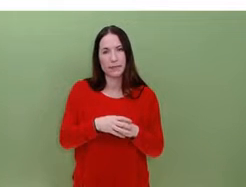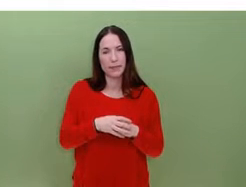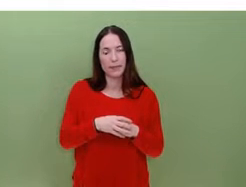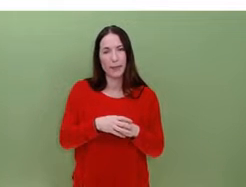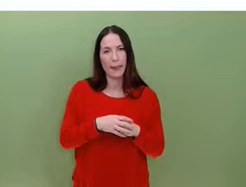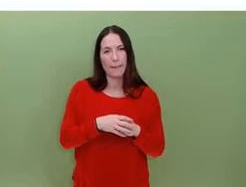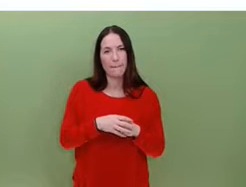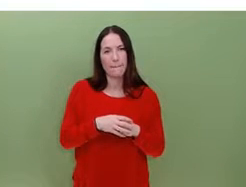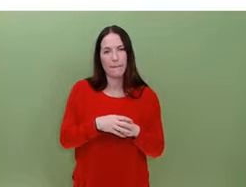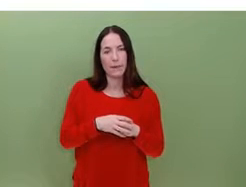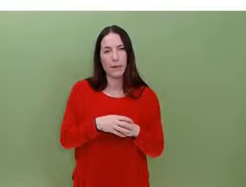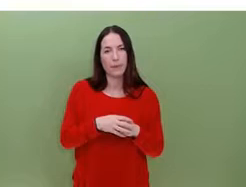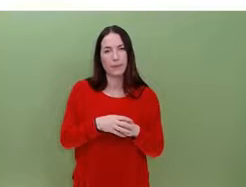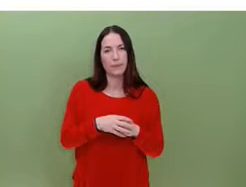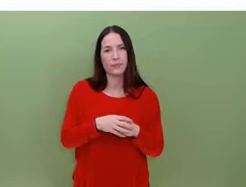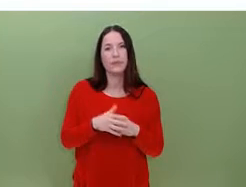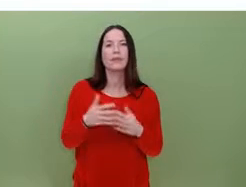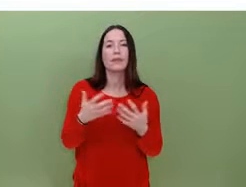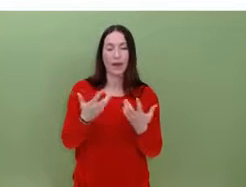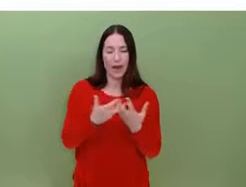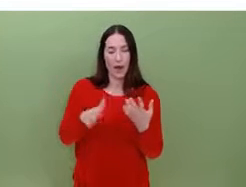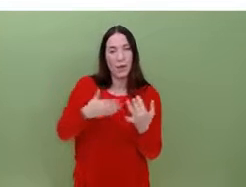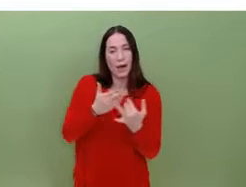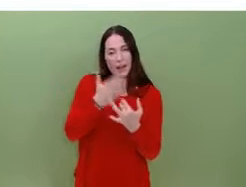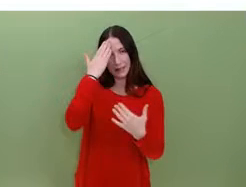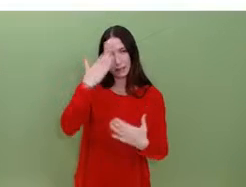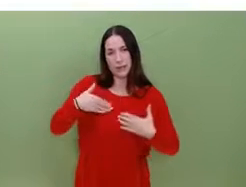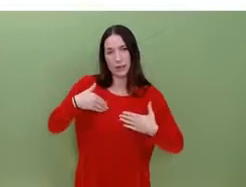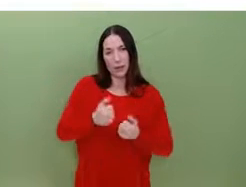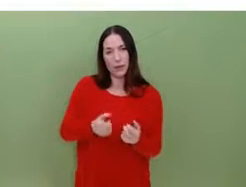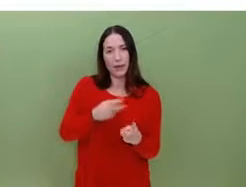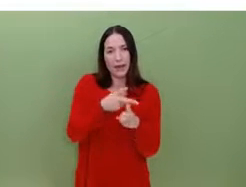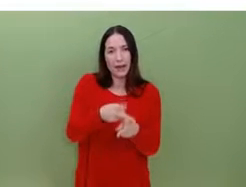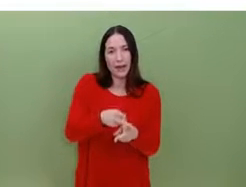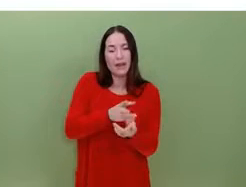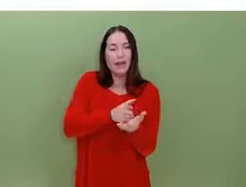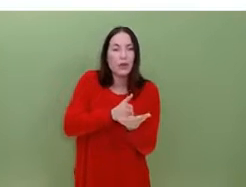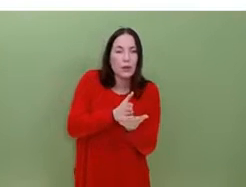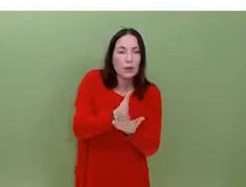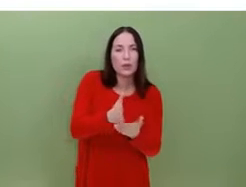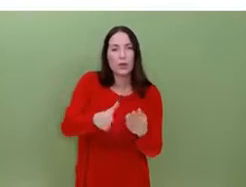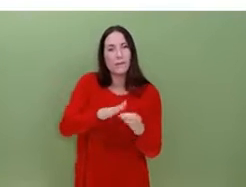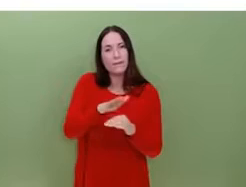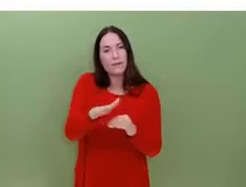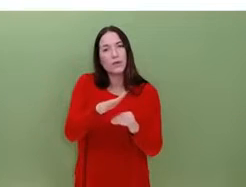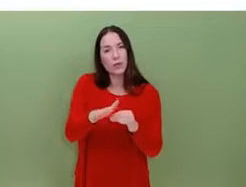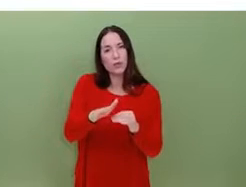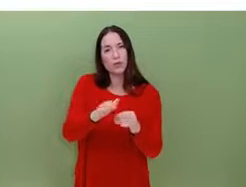is that maintaining access to mental health care during future waves is